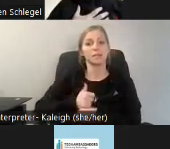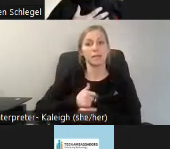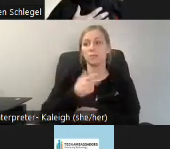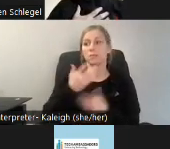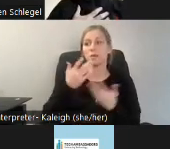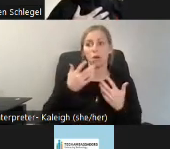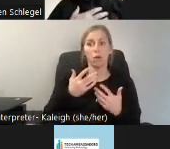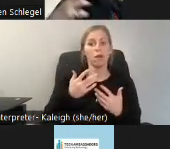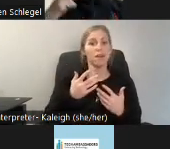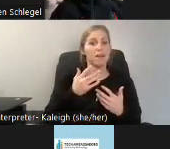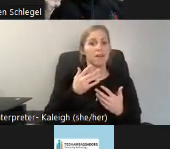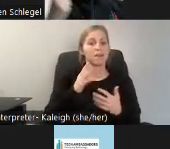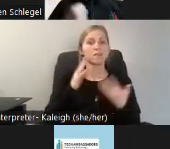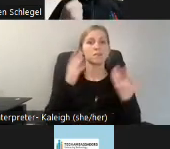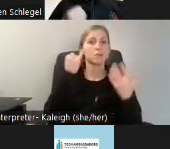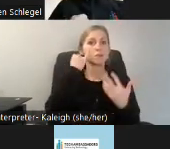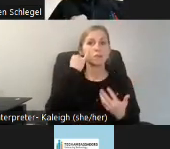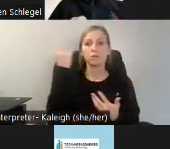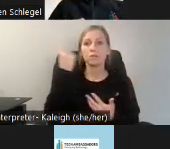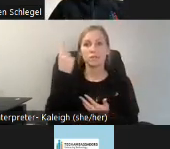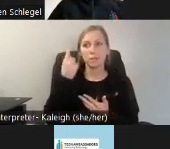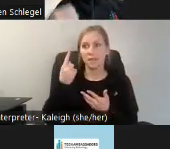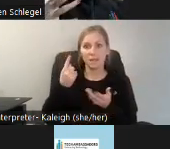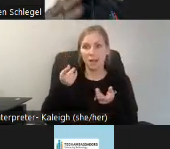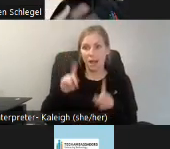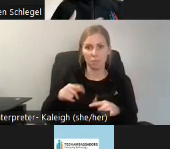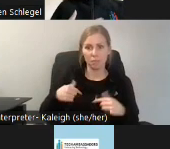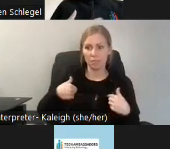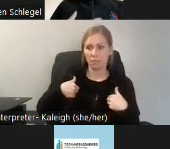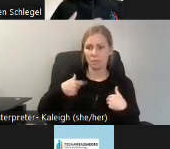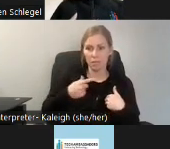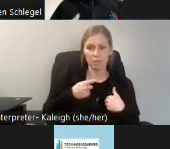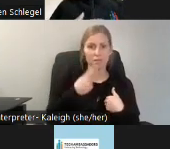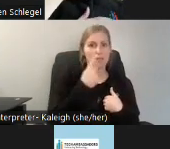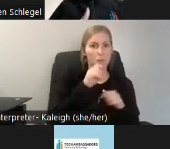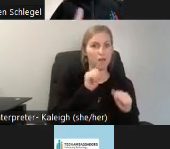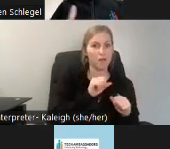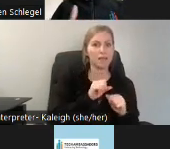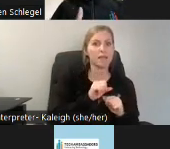happen to me, someone could pick up my phone, go to the lock screen of my